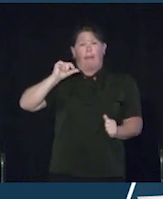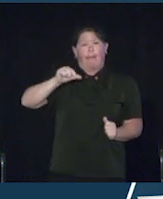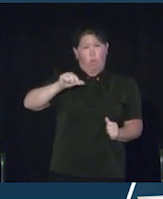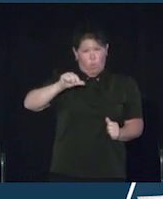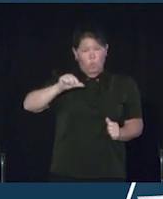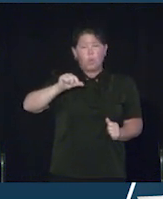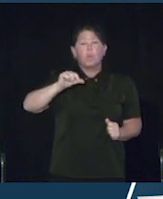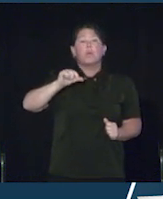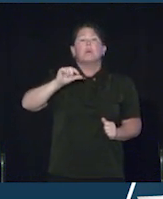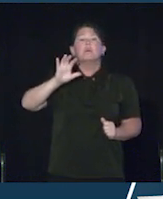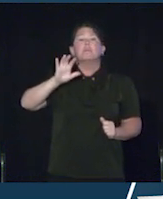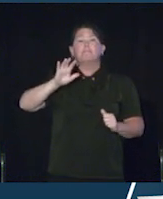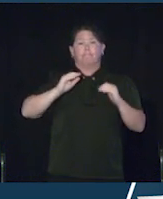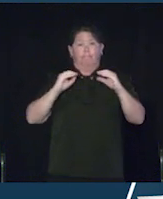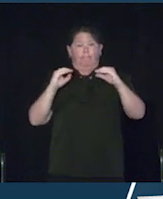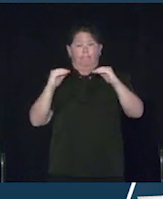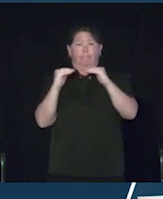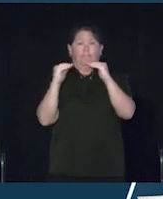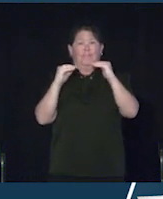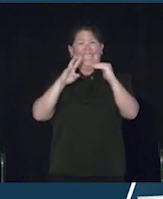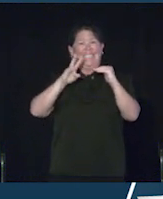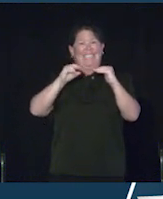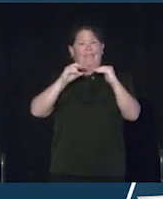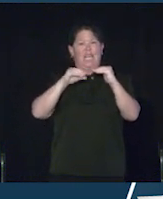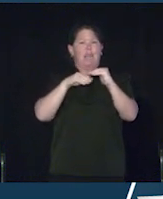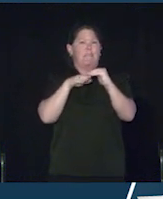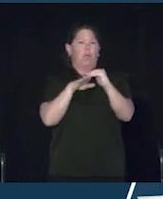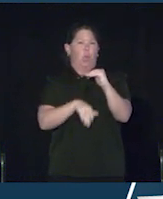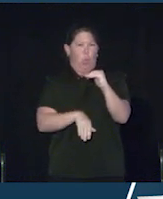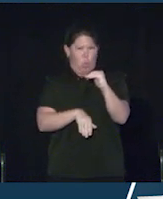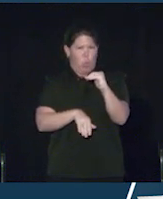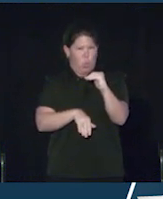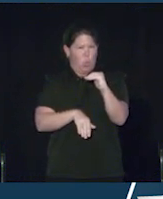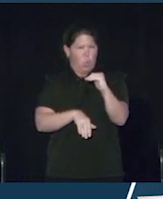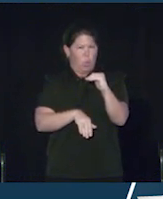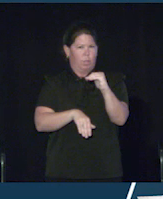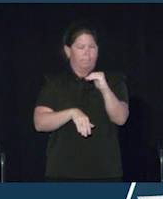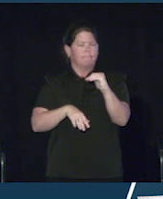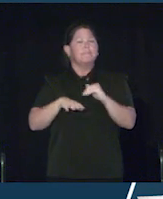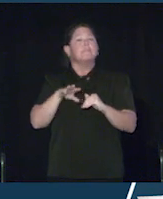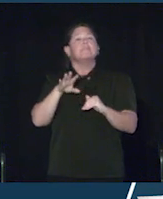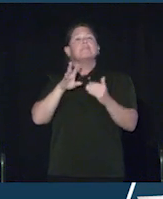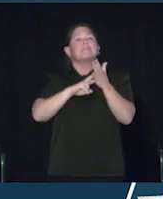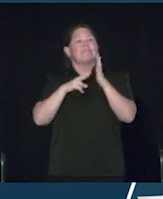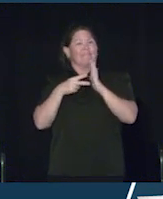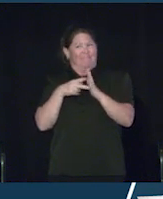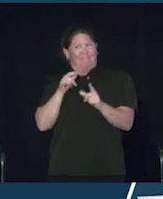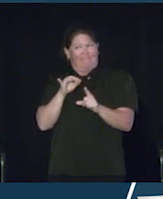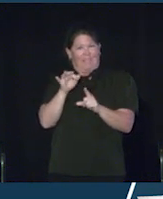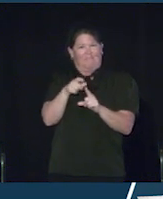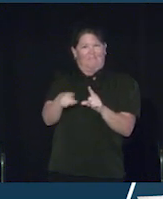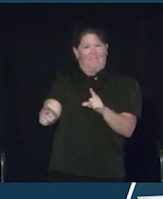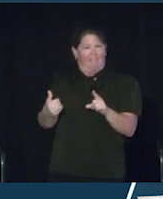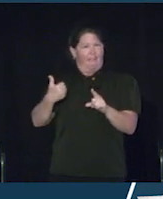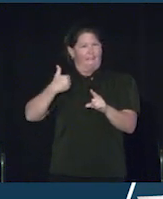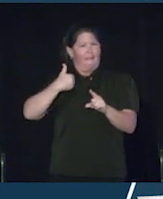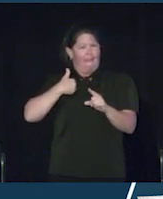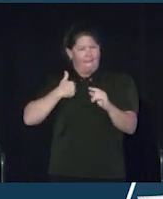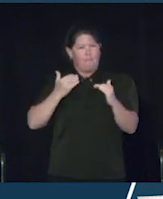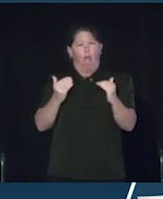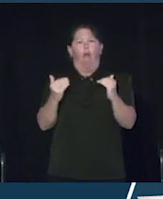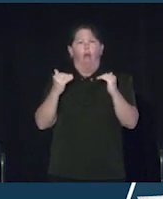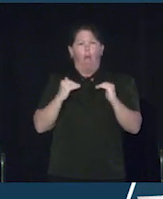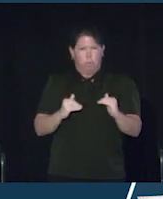or below, or 2 standard deviations below the mean, that have a significant sub-average